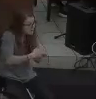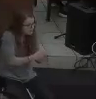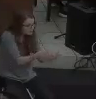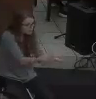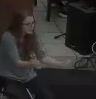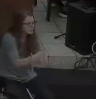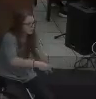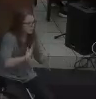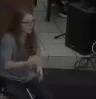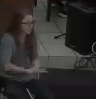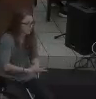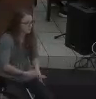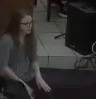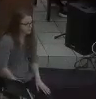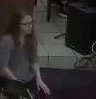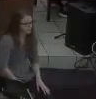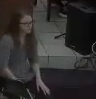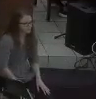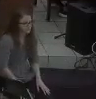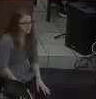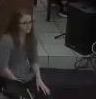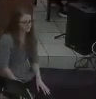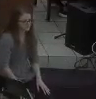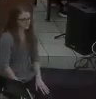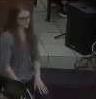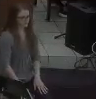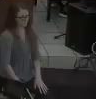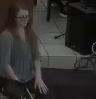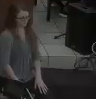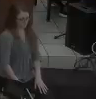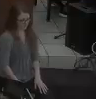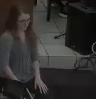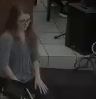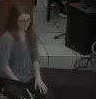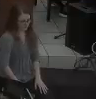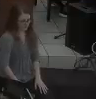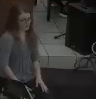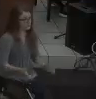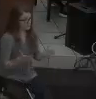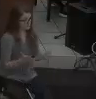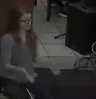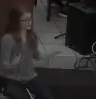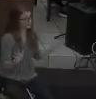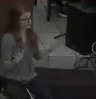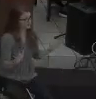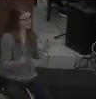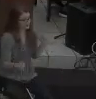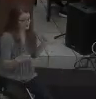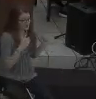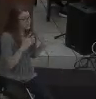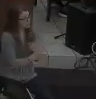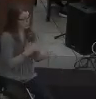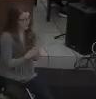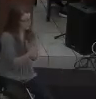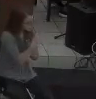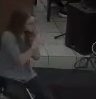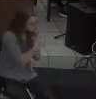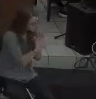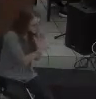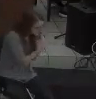world. And he said to them, as again he says to us, whenever you eat of this bread